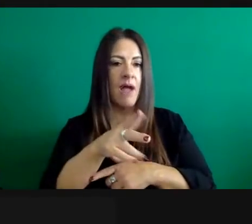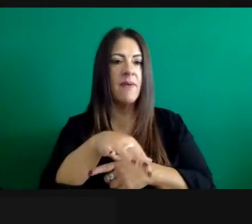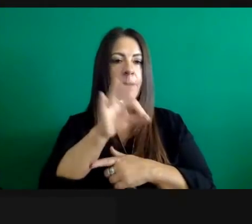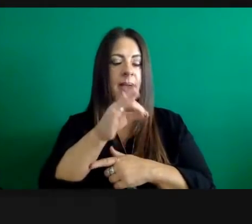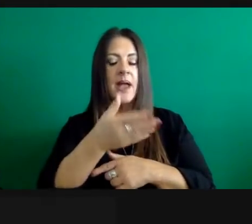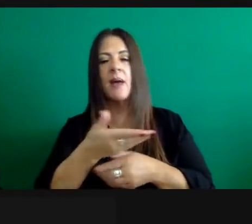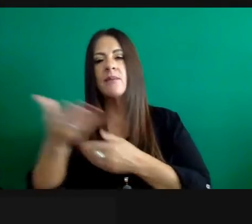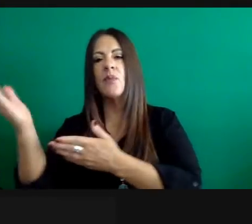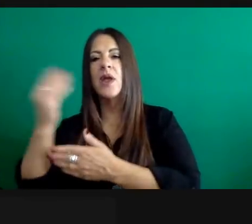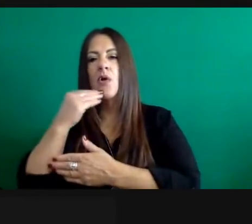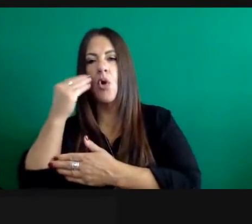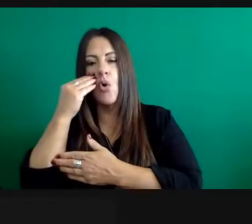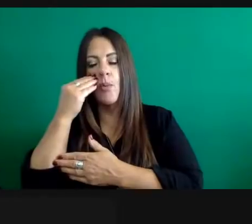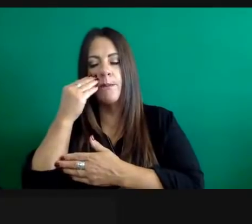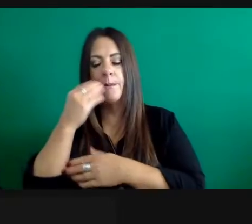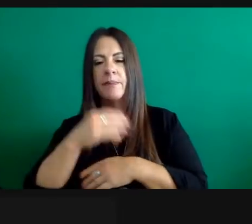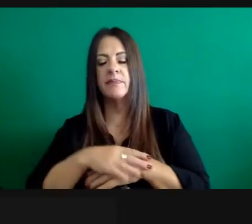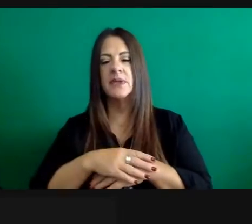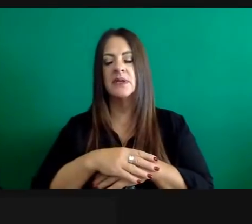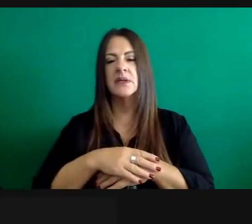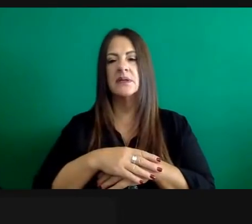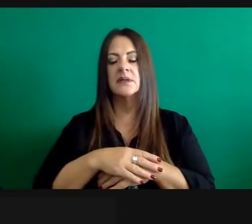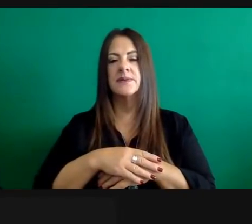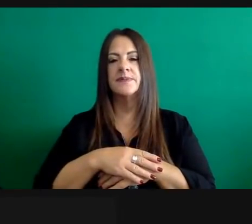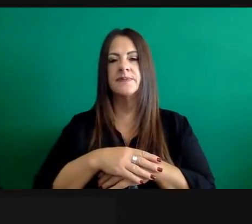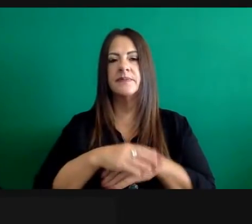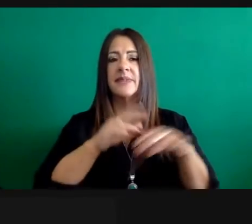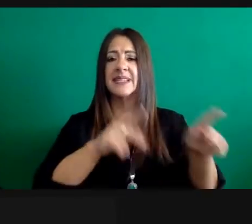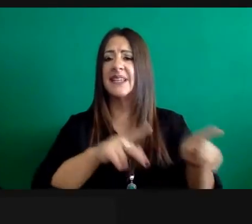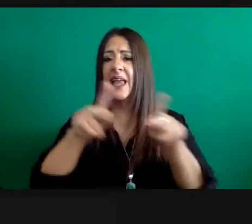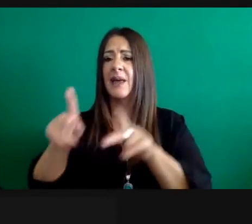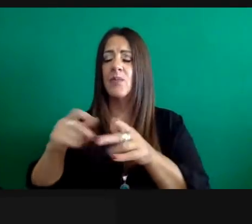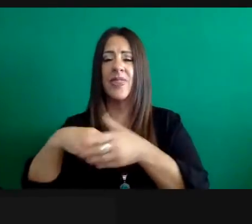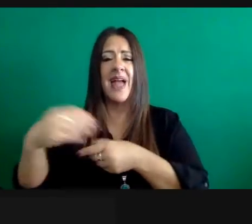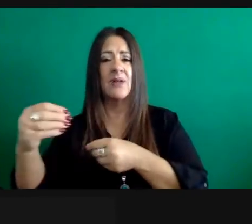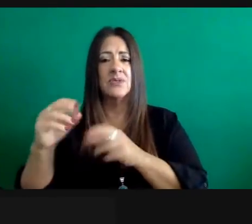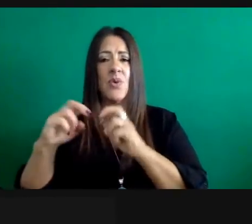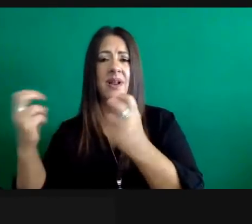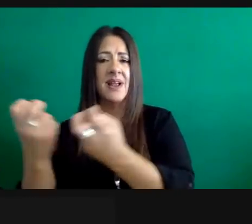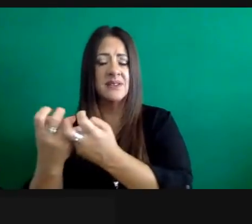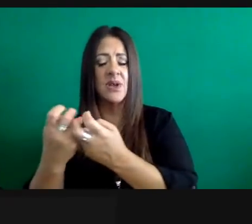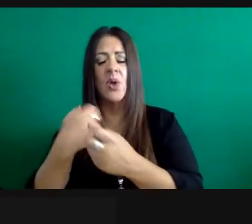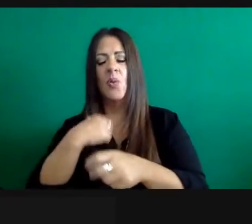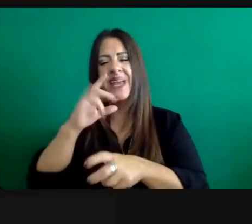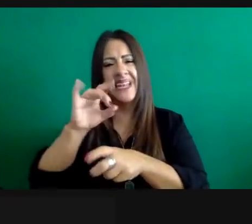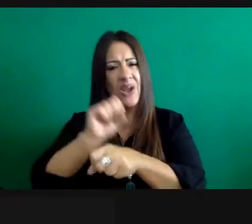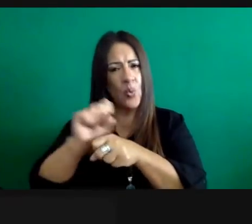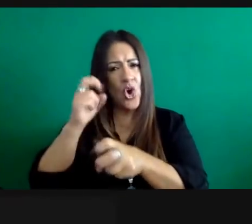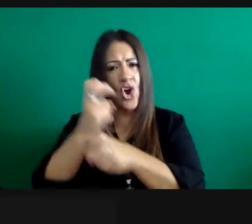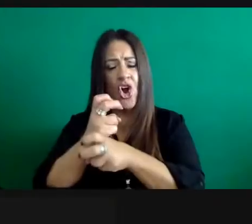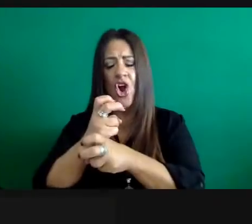the relative safety of outdoor dining. And we have worked hard with that industry to